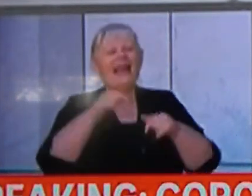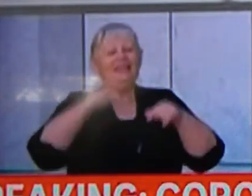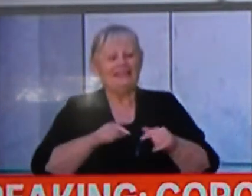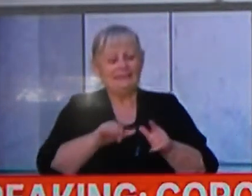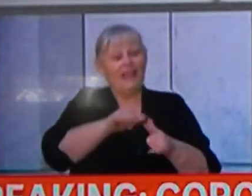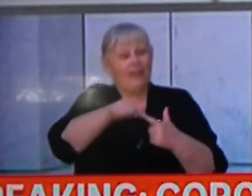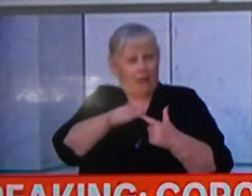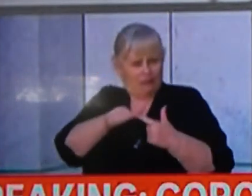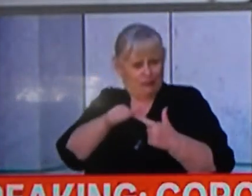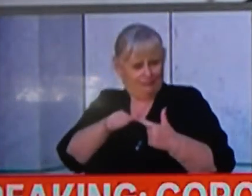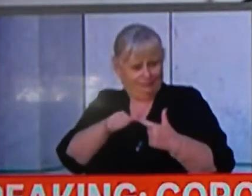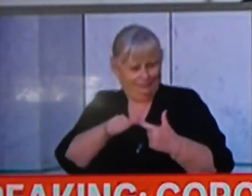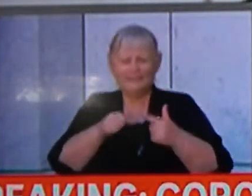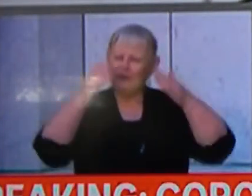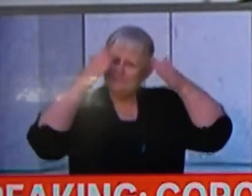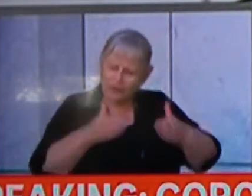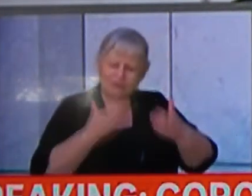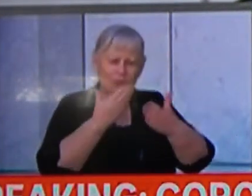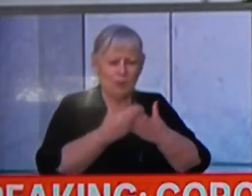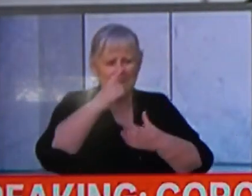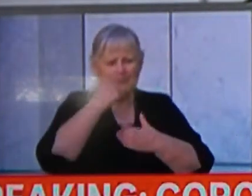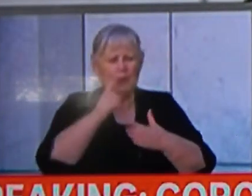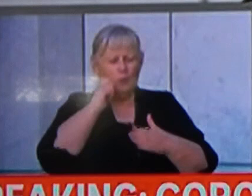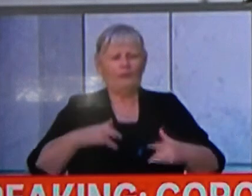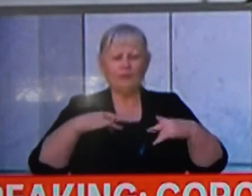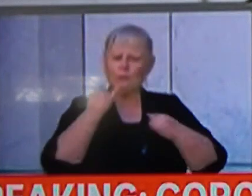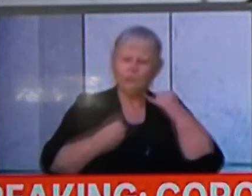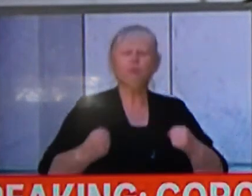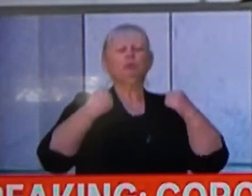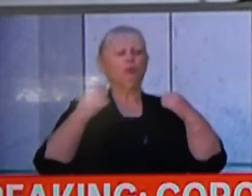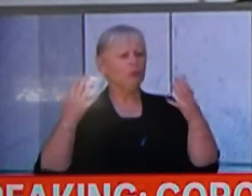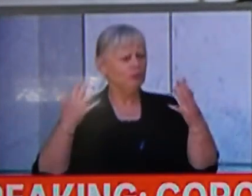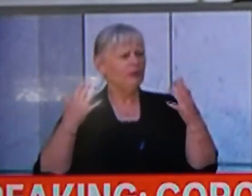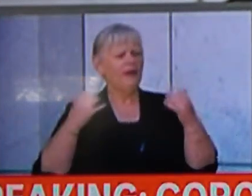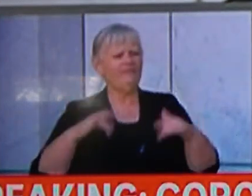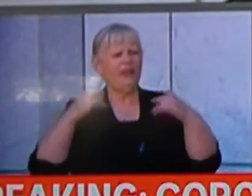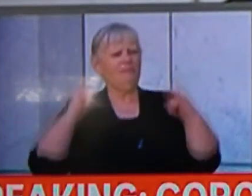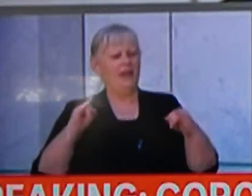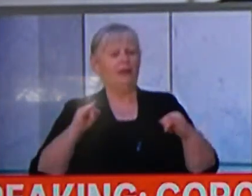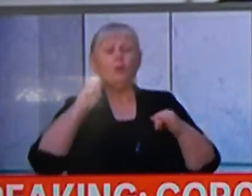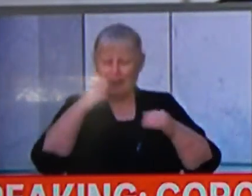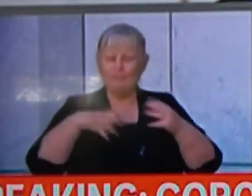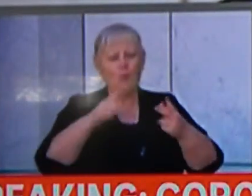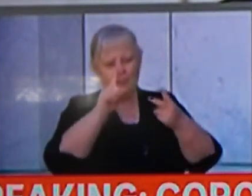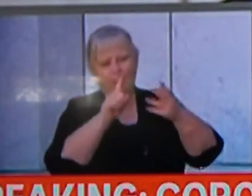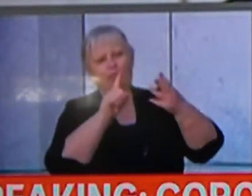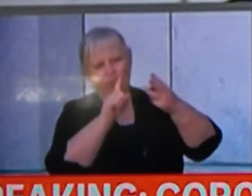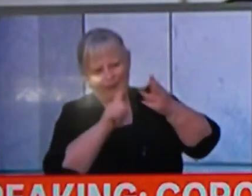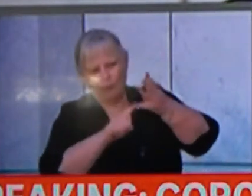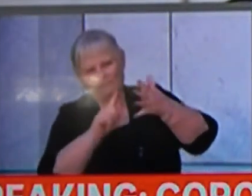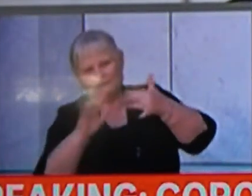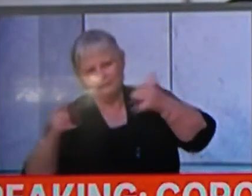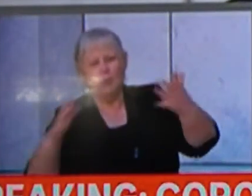the next tranche. It's focusing on those who are going to feel the first blows. There will be more packages. There will be more